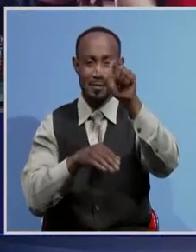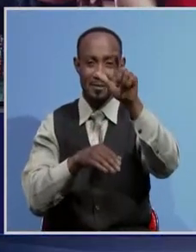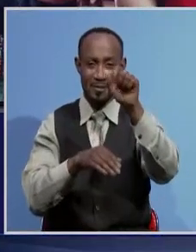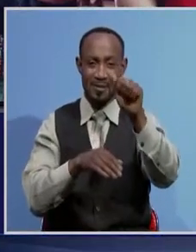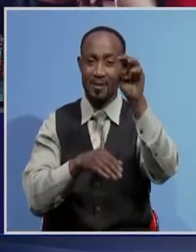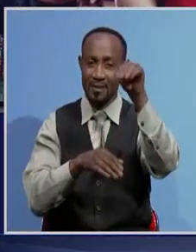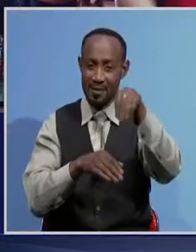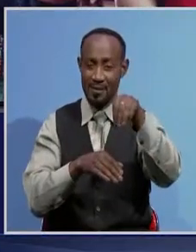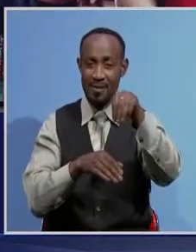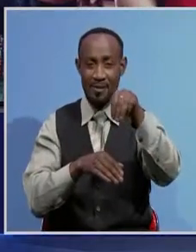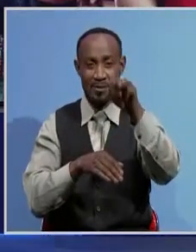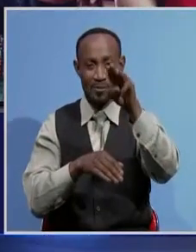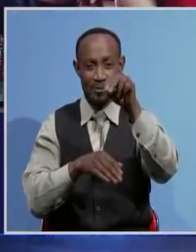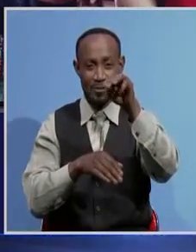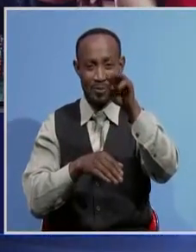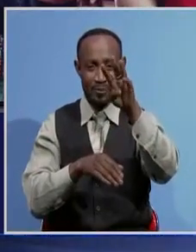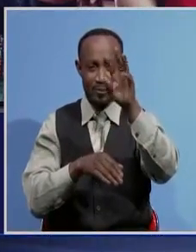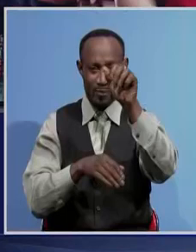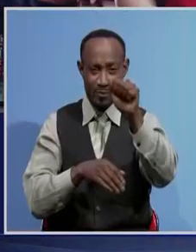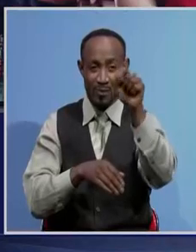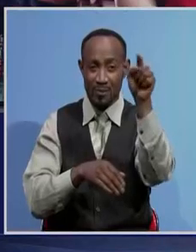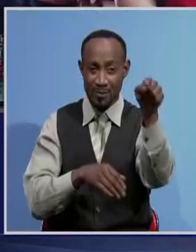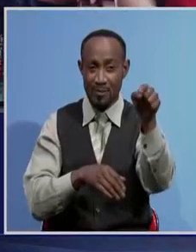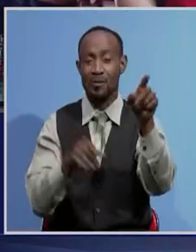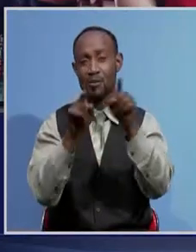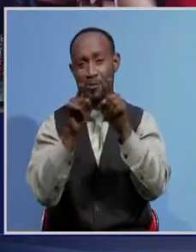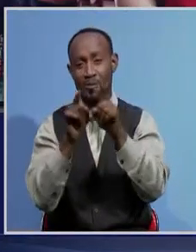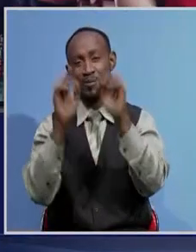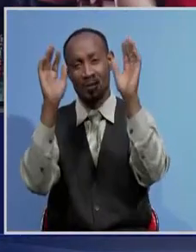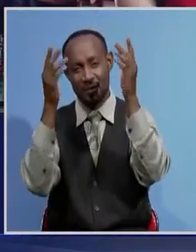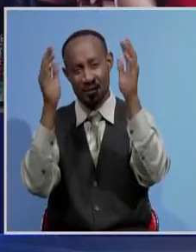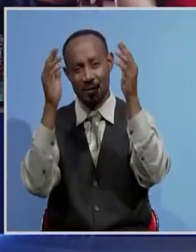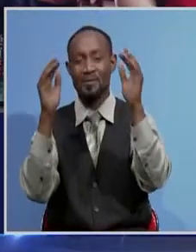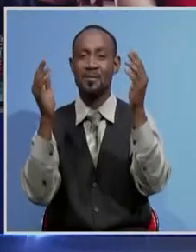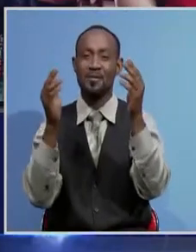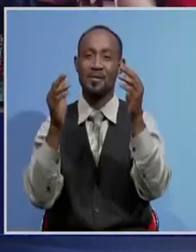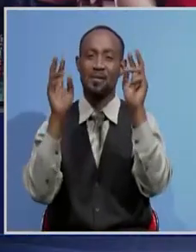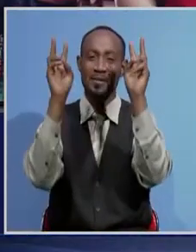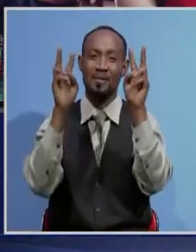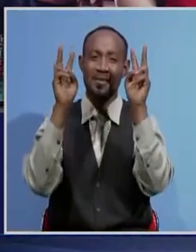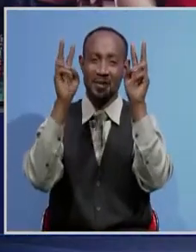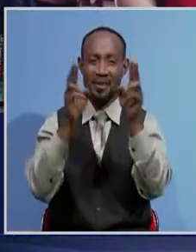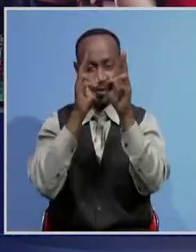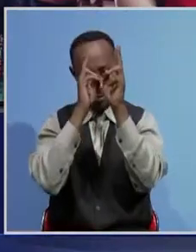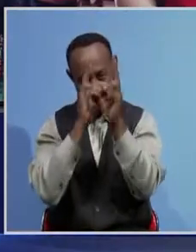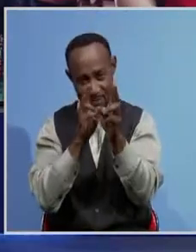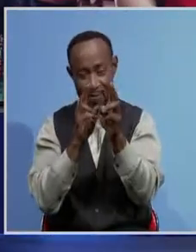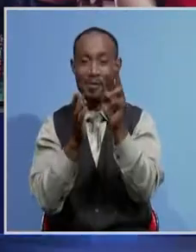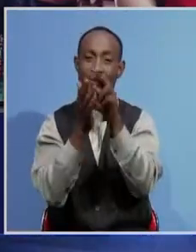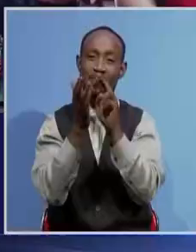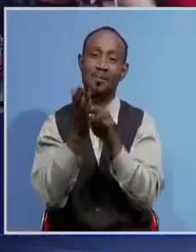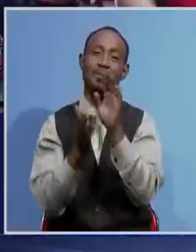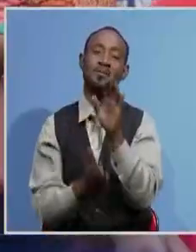and Shiwuyunji districts and the Shakumbila Chiefdom for hosting a victory celebration in her honor. Etambuyu Katota